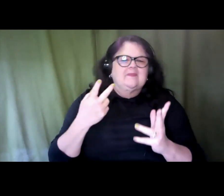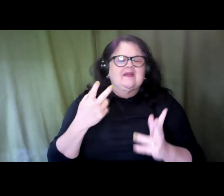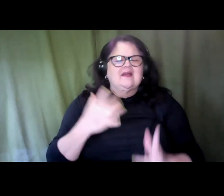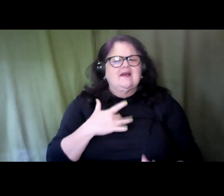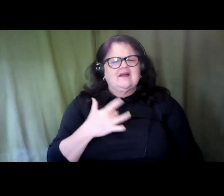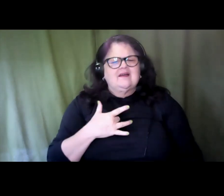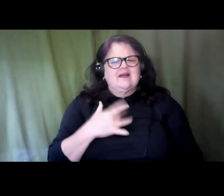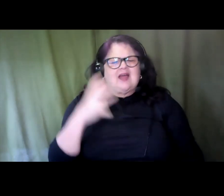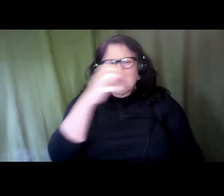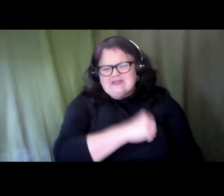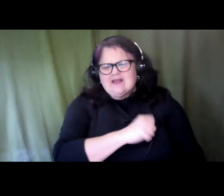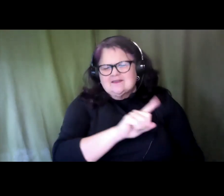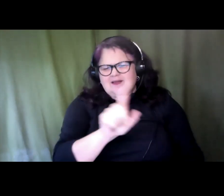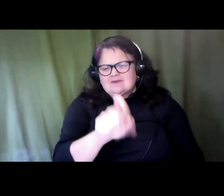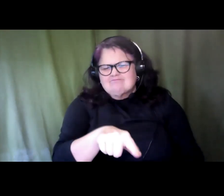was just wondering